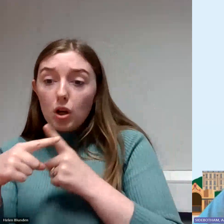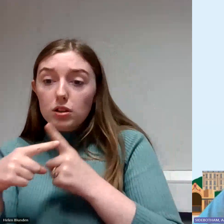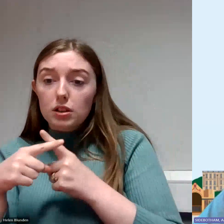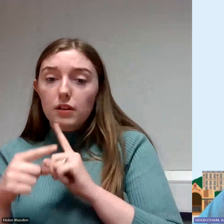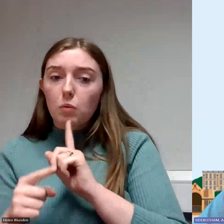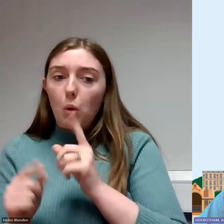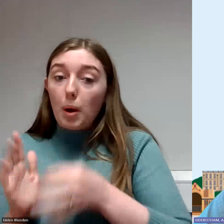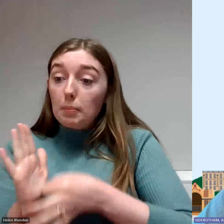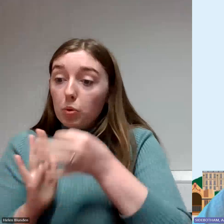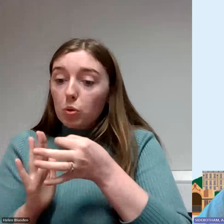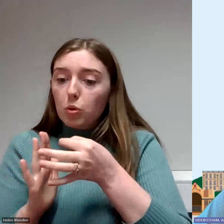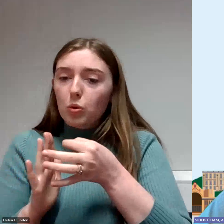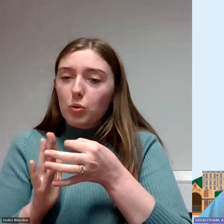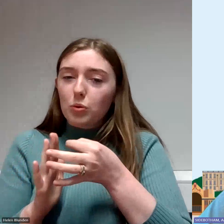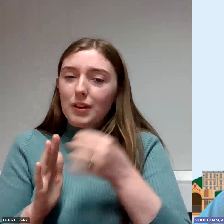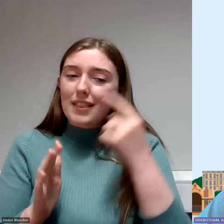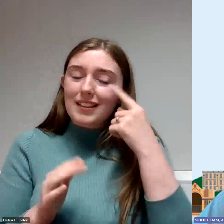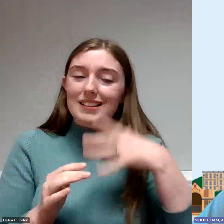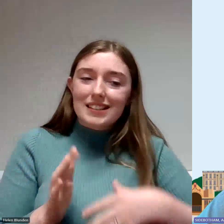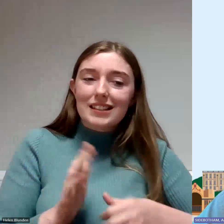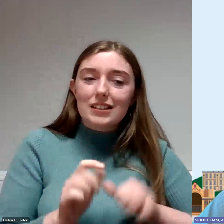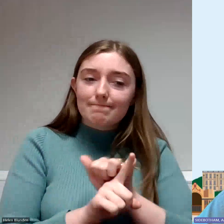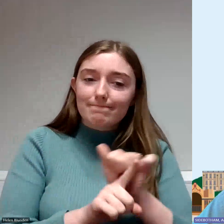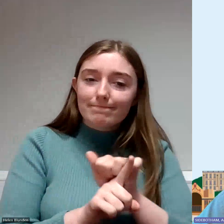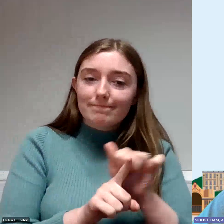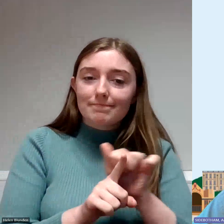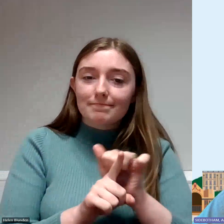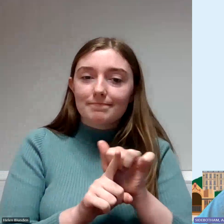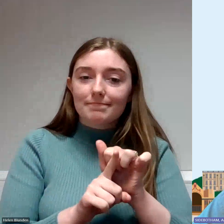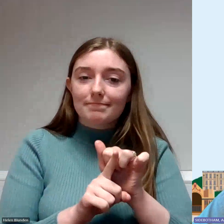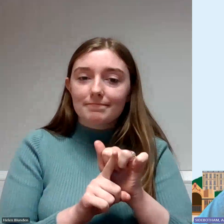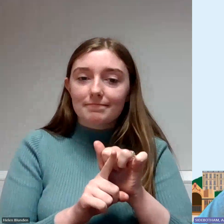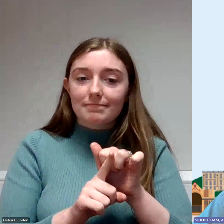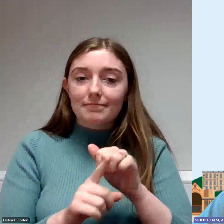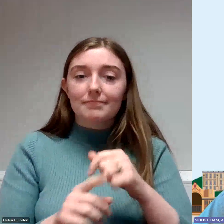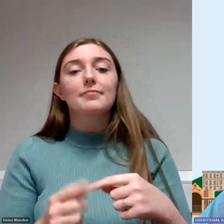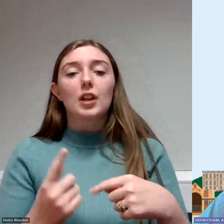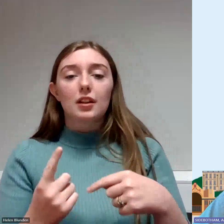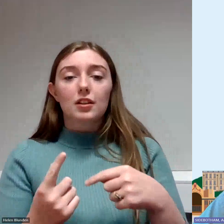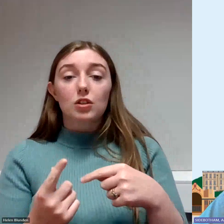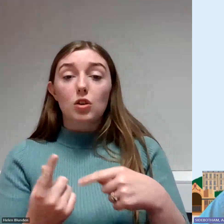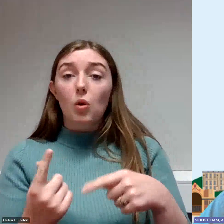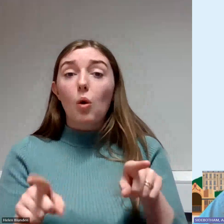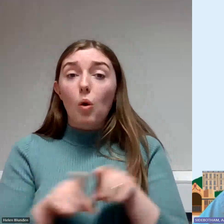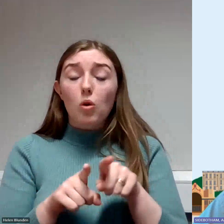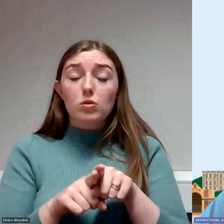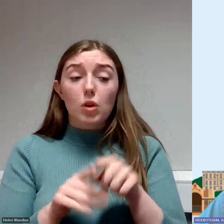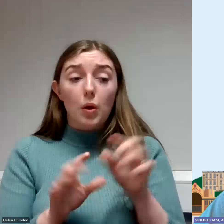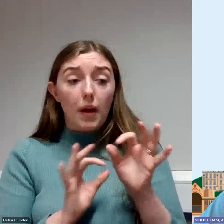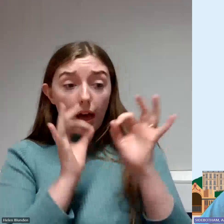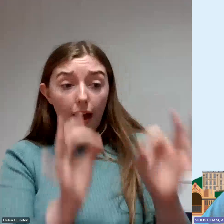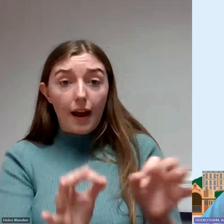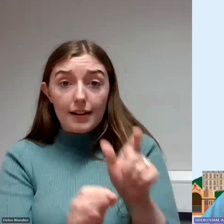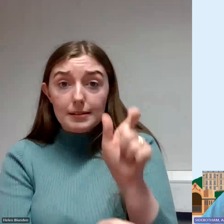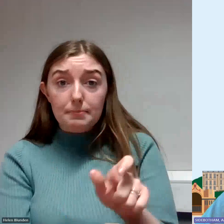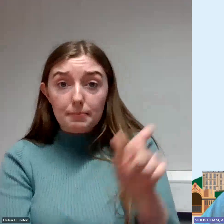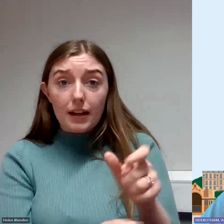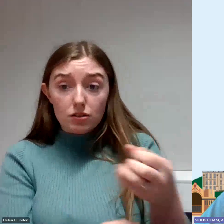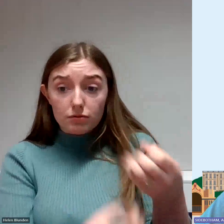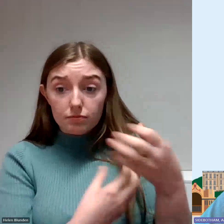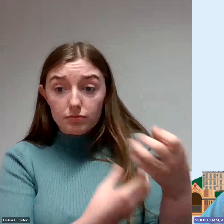that we'd like to involve patients in those conversations, and so please take this